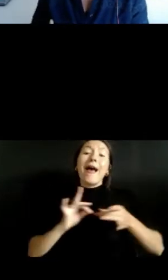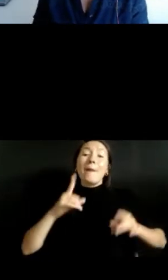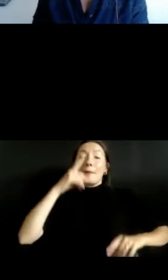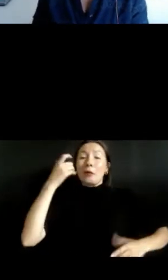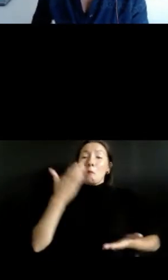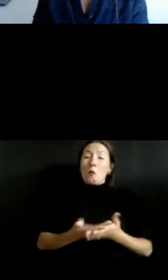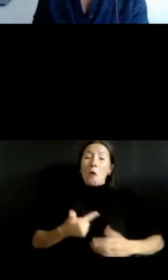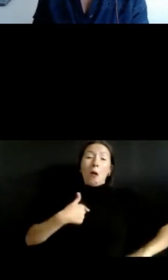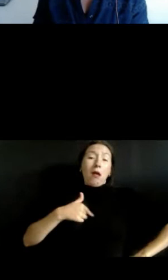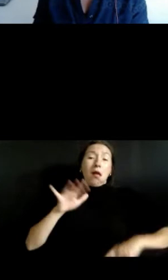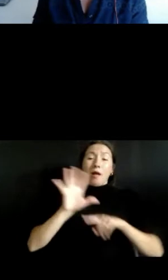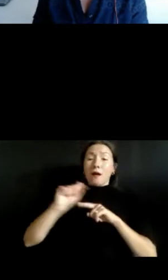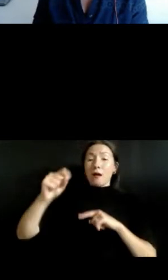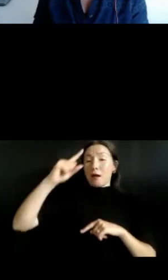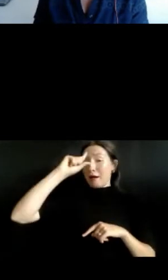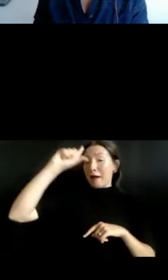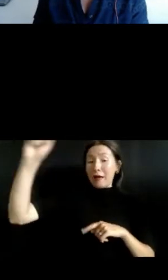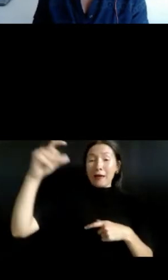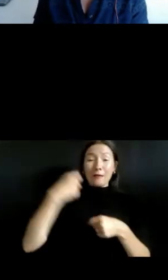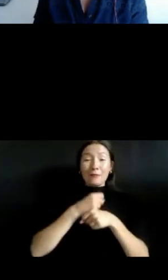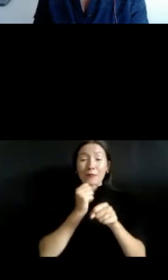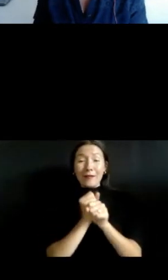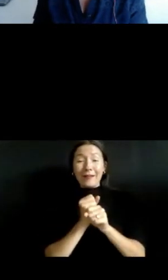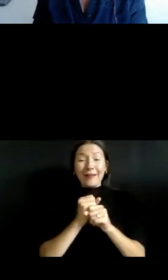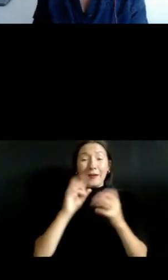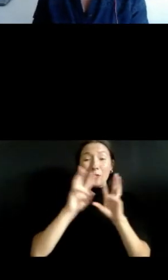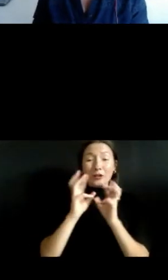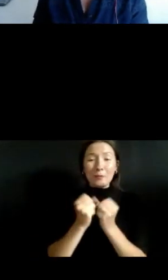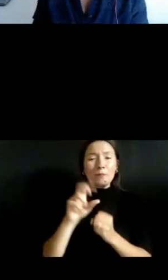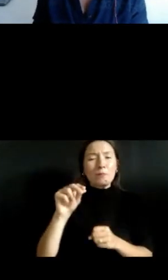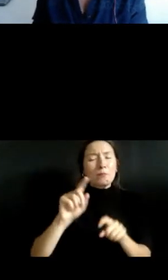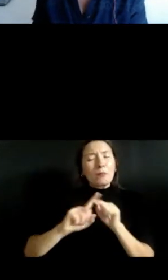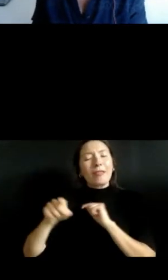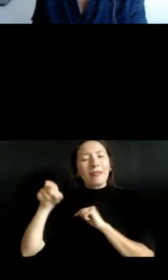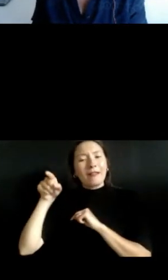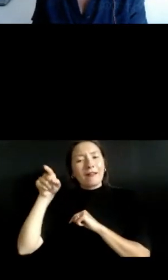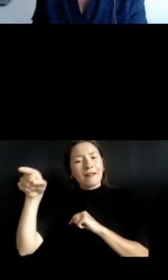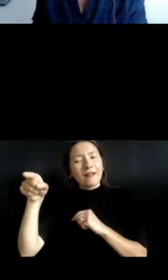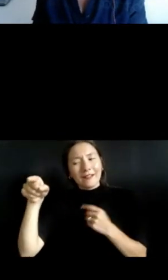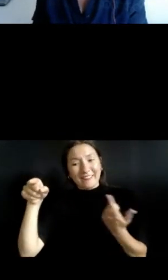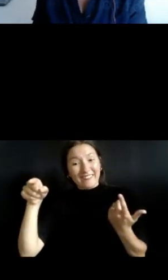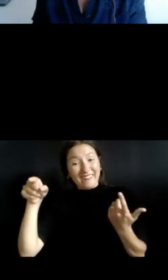myth that I have that accessible e-learning can't be engaging or interactive.